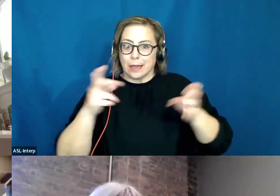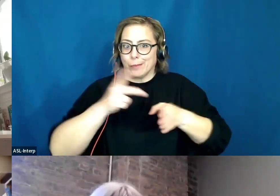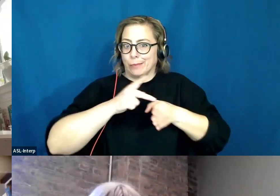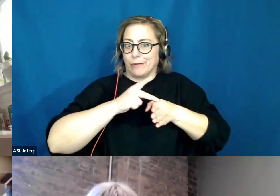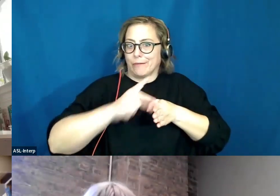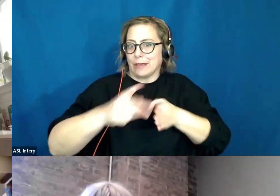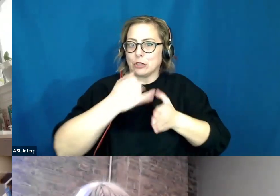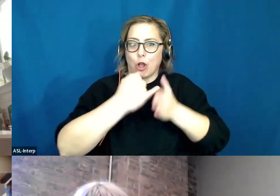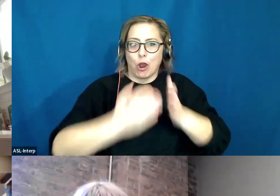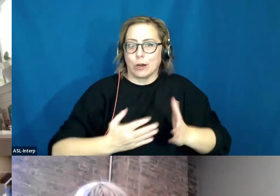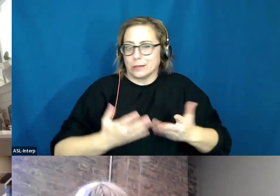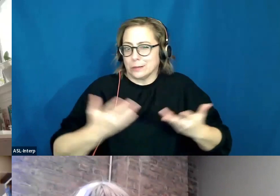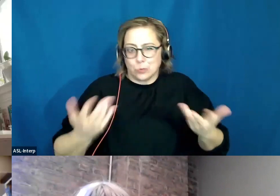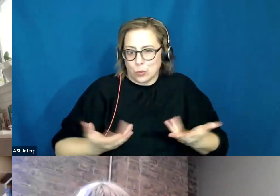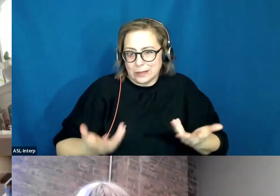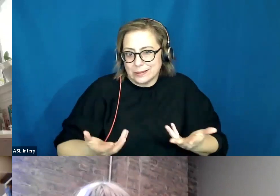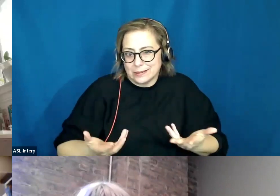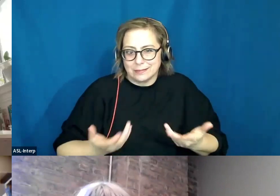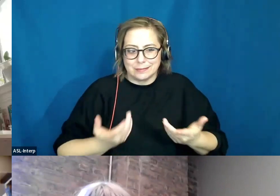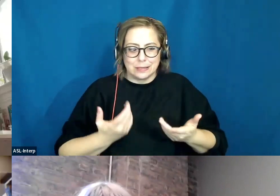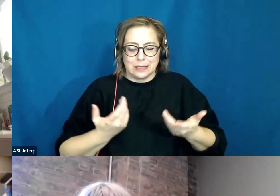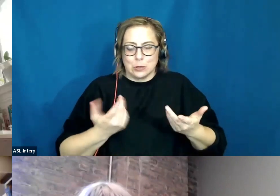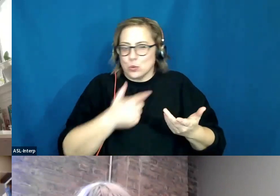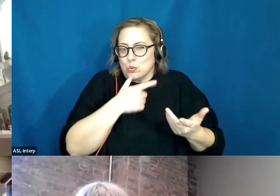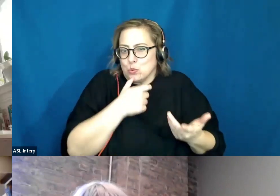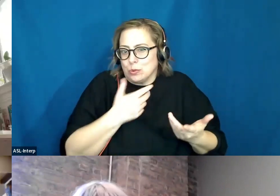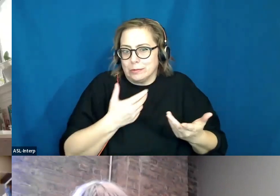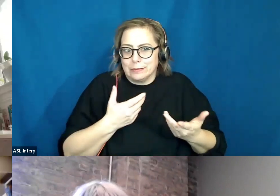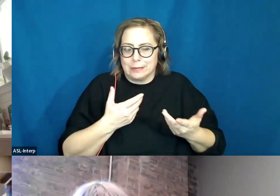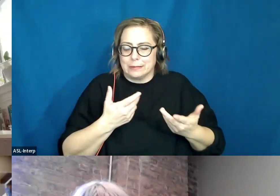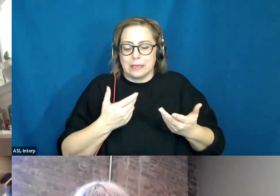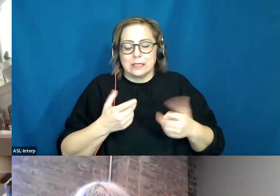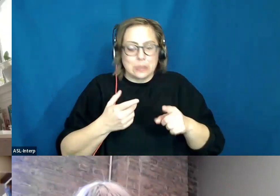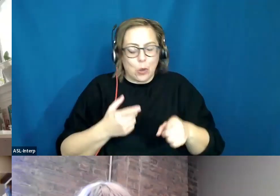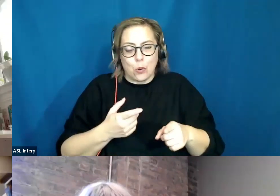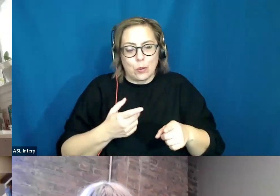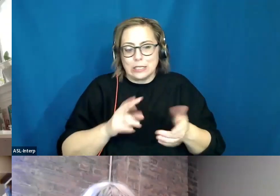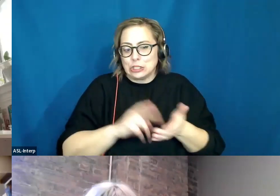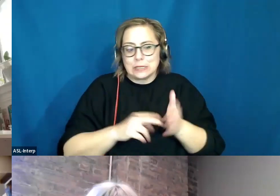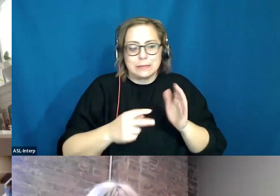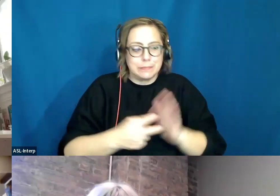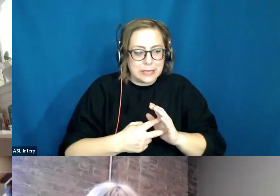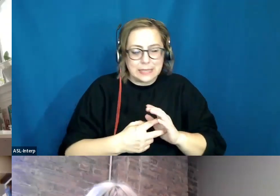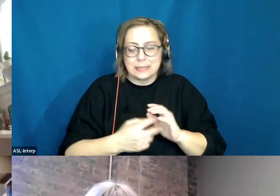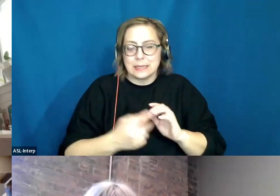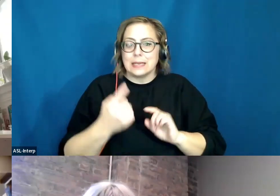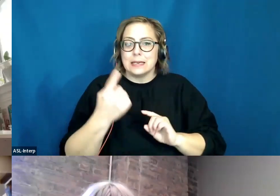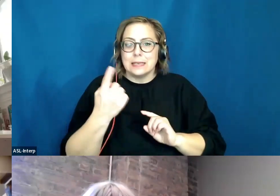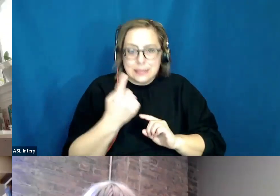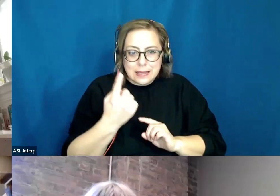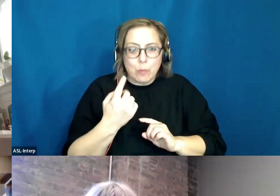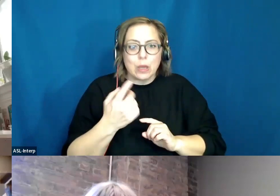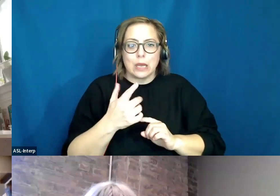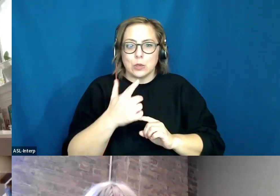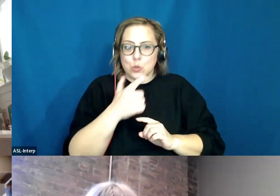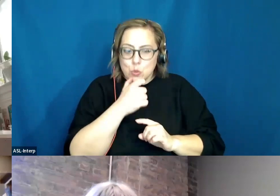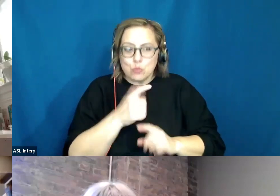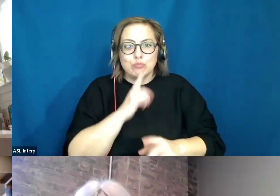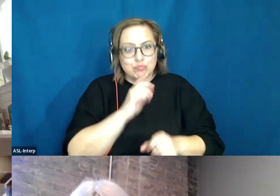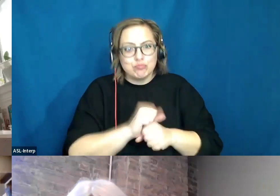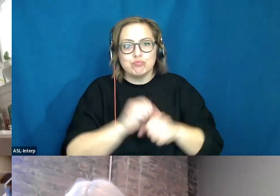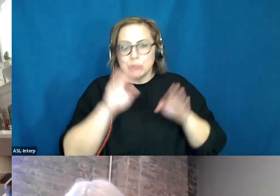but it is somebody who's dedicating a good deal of time to their practice and, who is